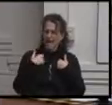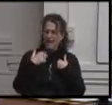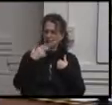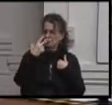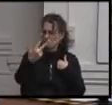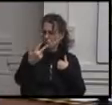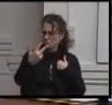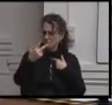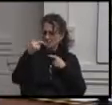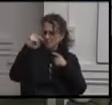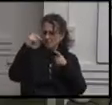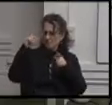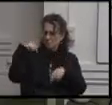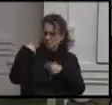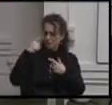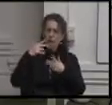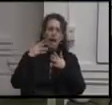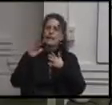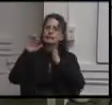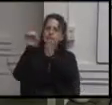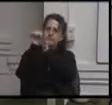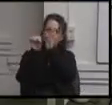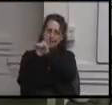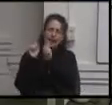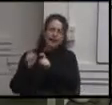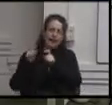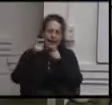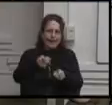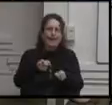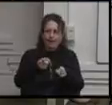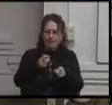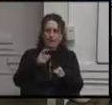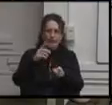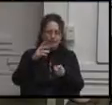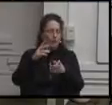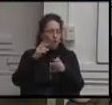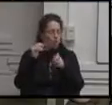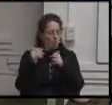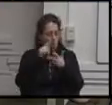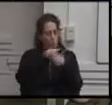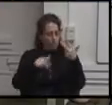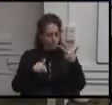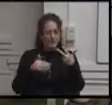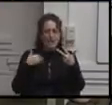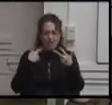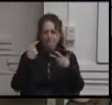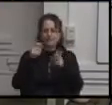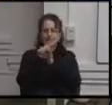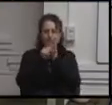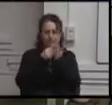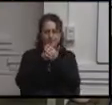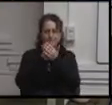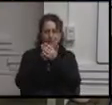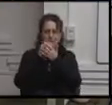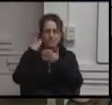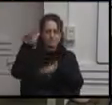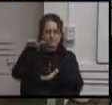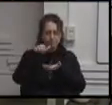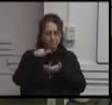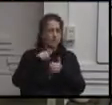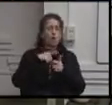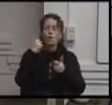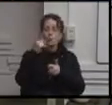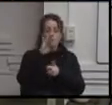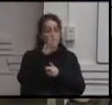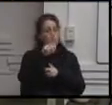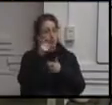Yeah. There's one big one in Burlington. They have the old manufactory there, whatever it